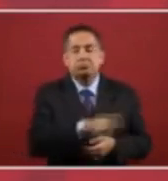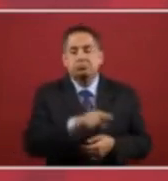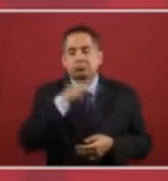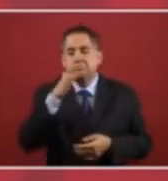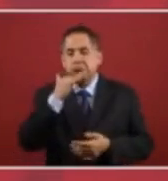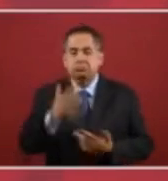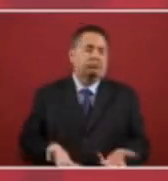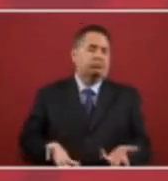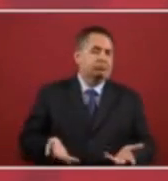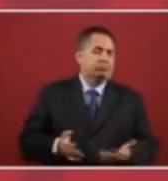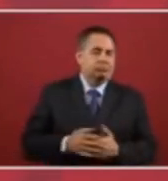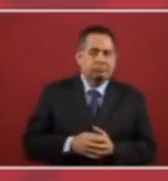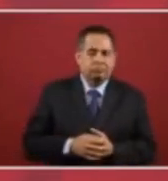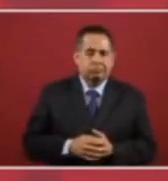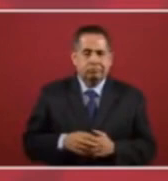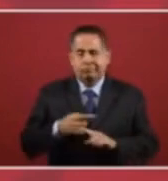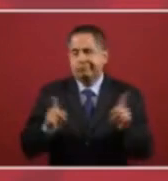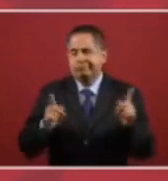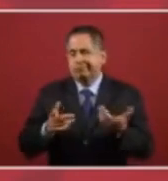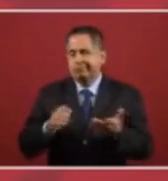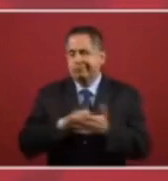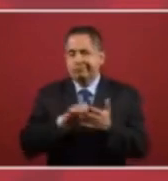plaza that was saying one thing.